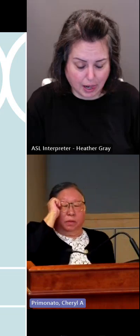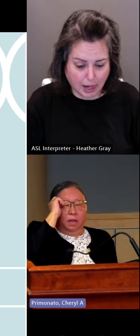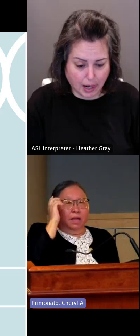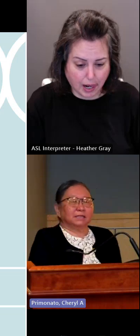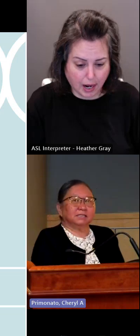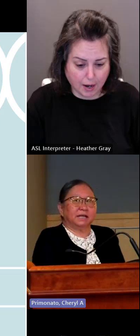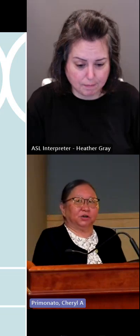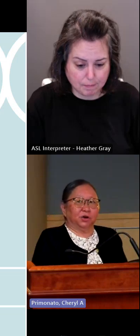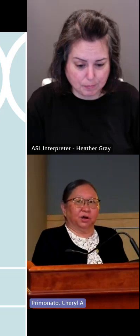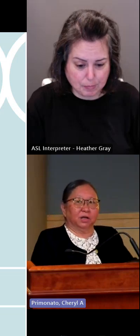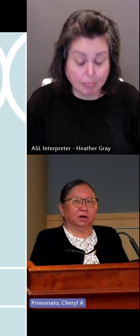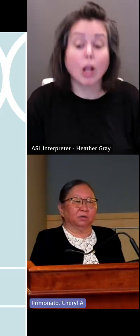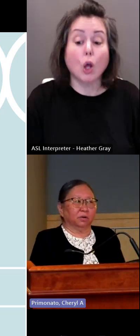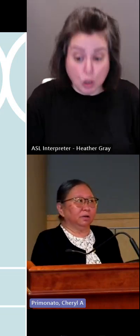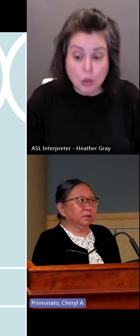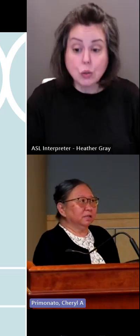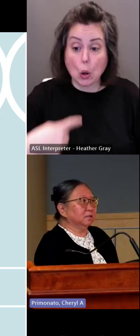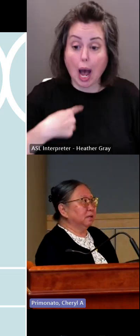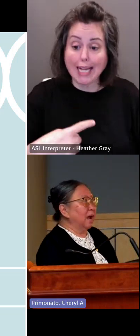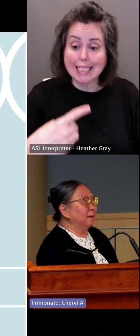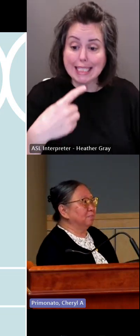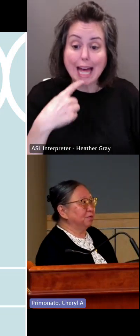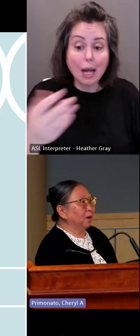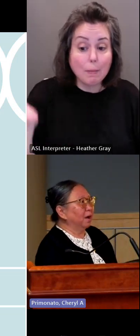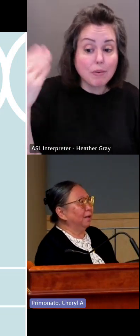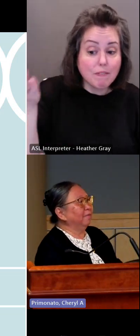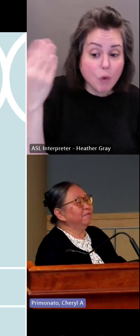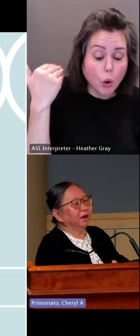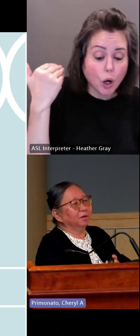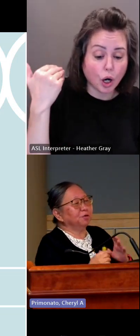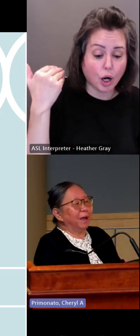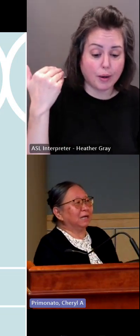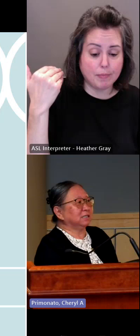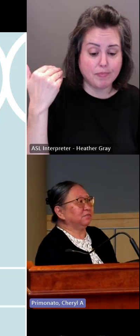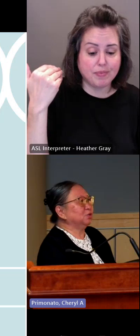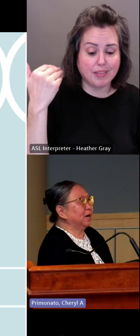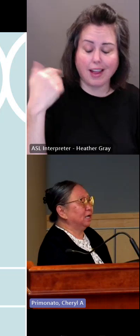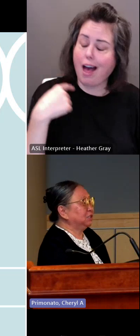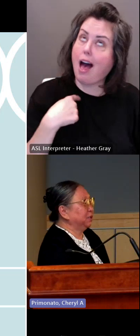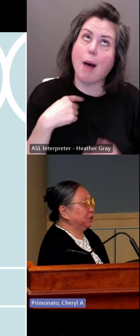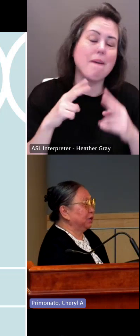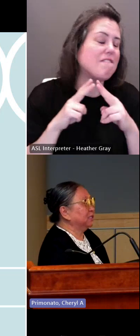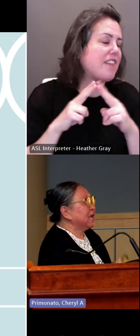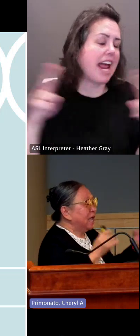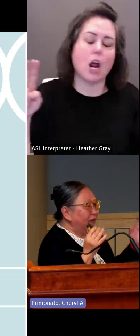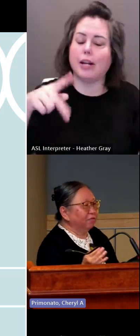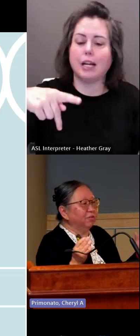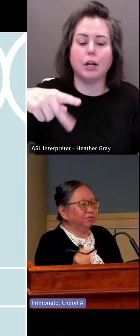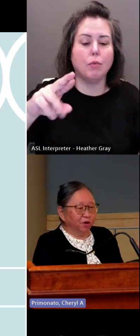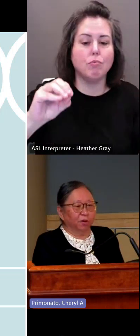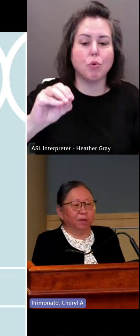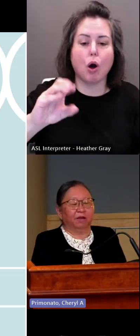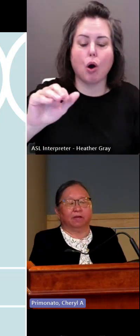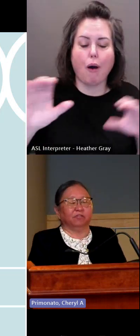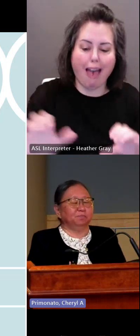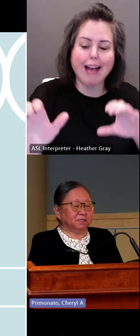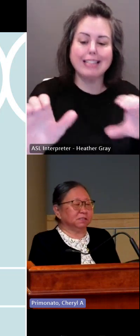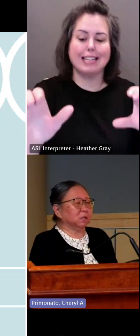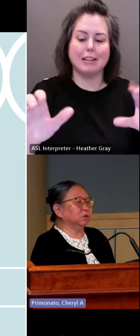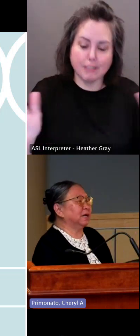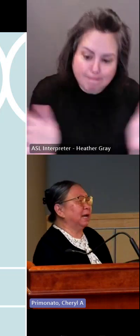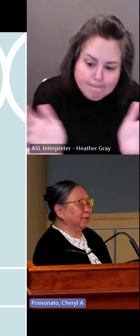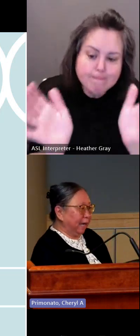So as I stated earlier, I'm very proactive in trying to encourage every firm and